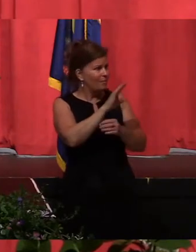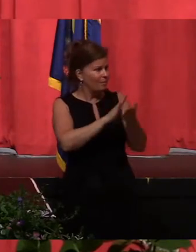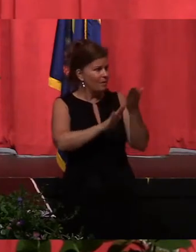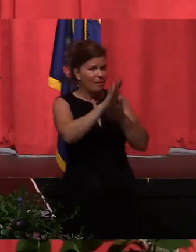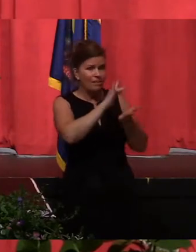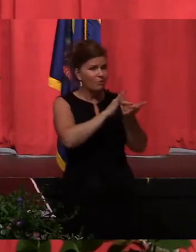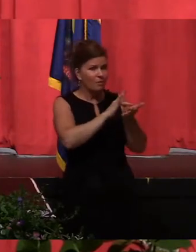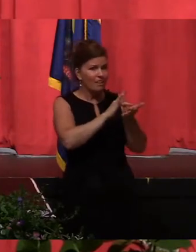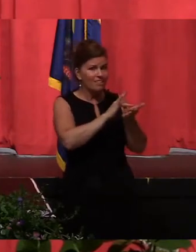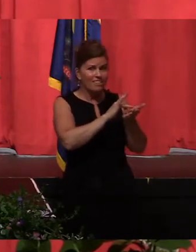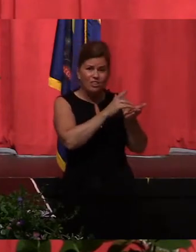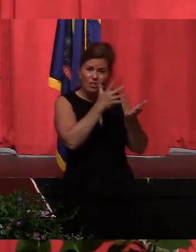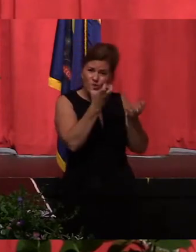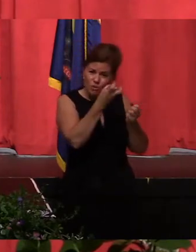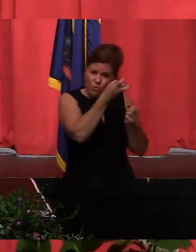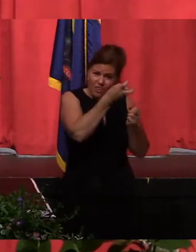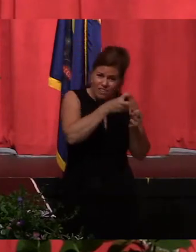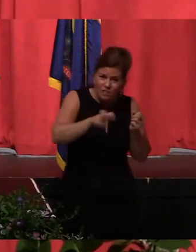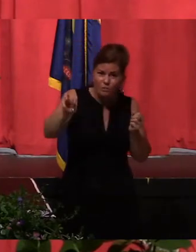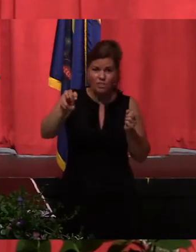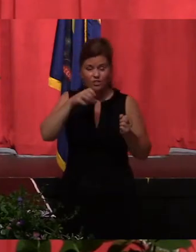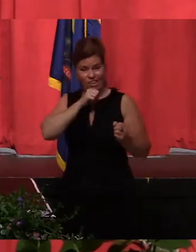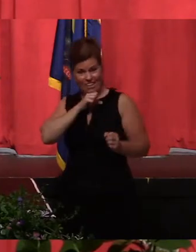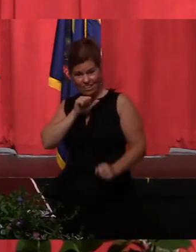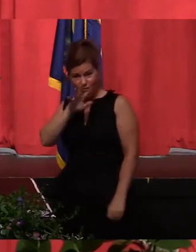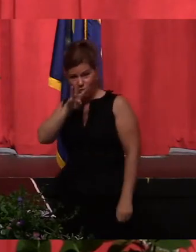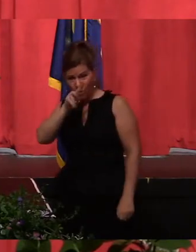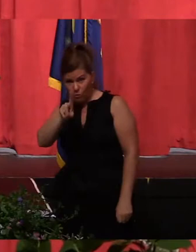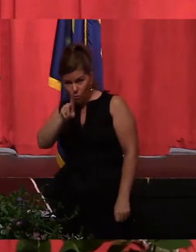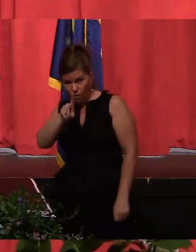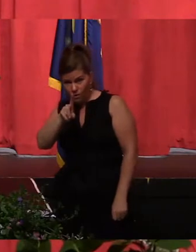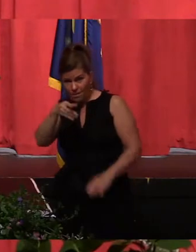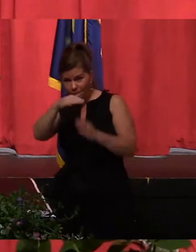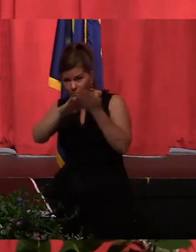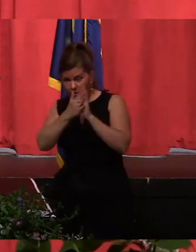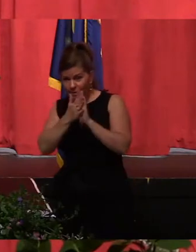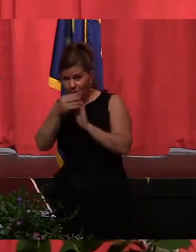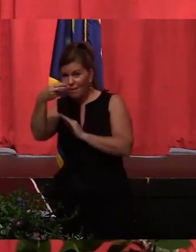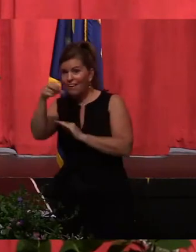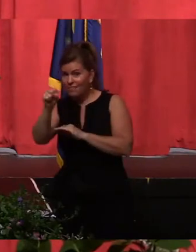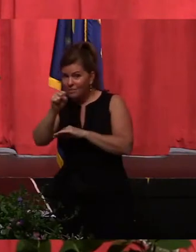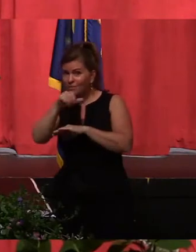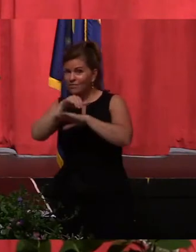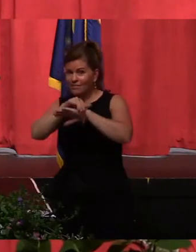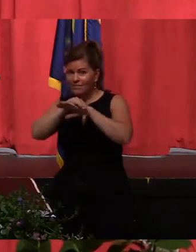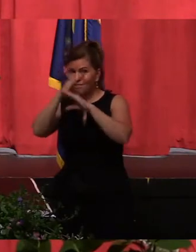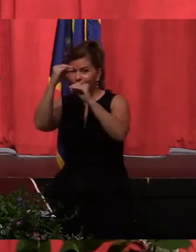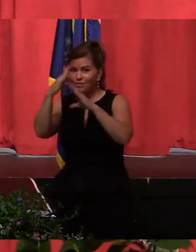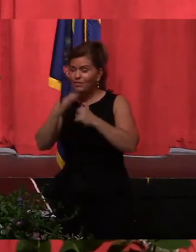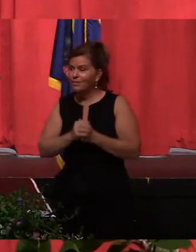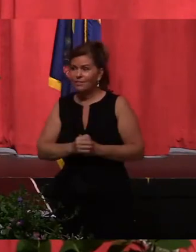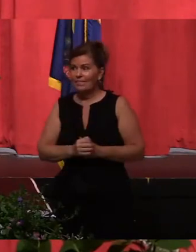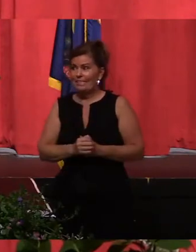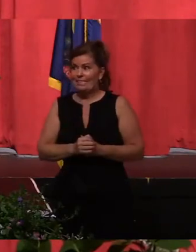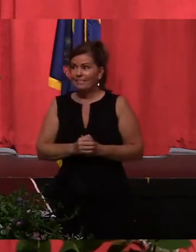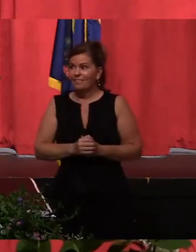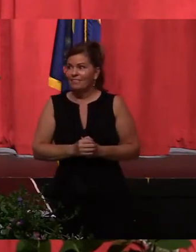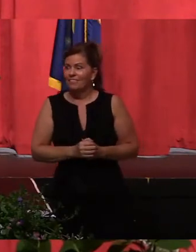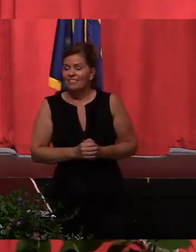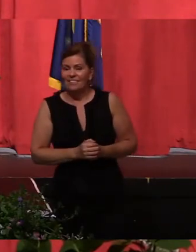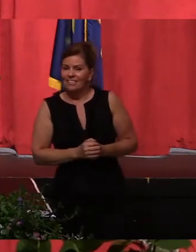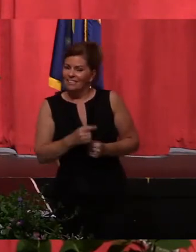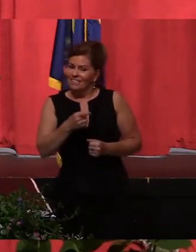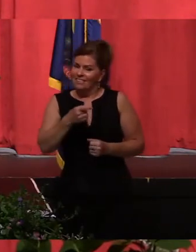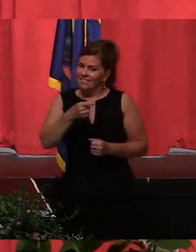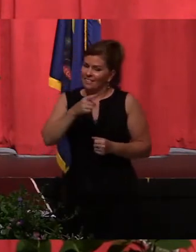direction at age 41 and become a high school English teacher, of all things. They warned me